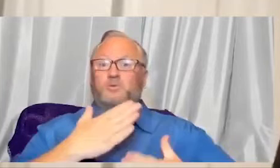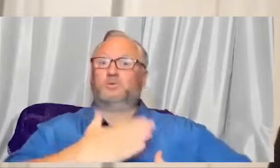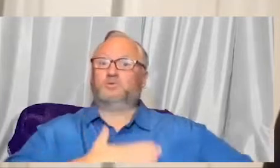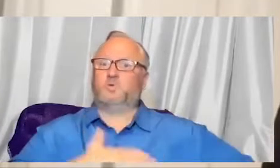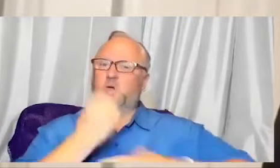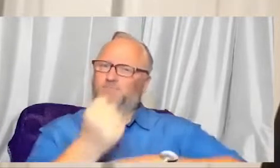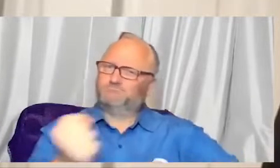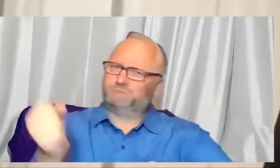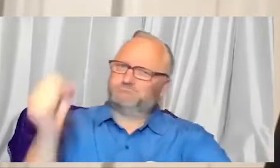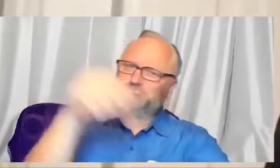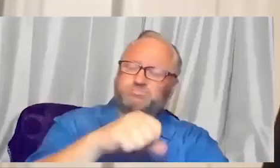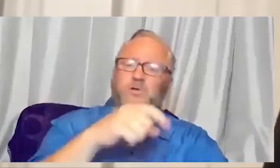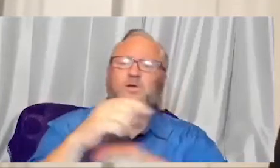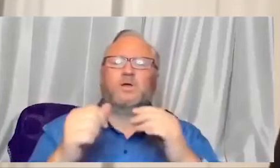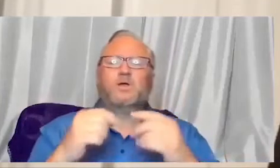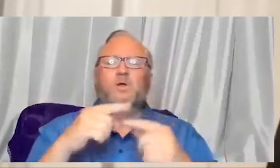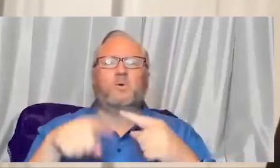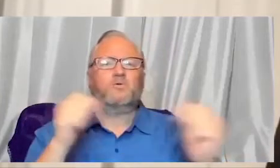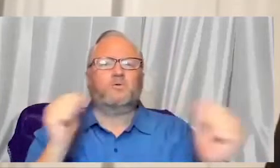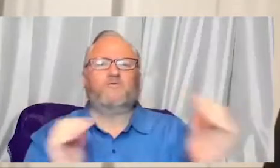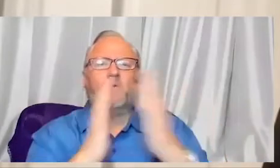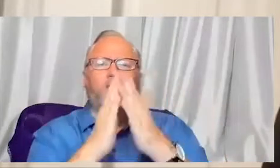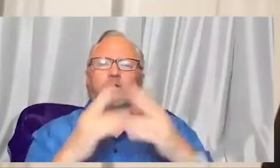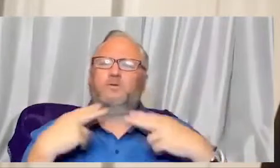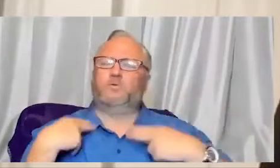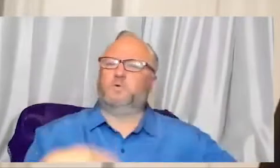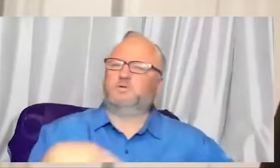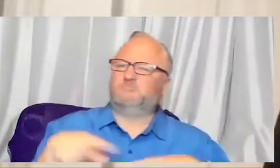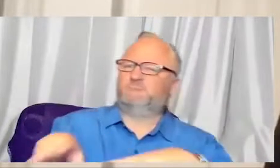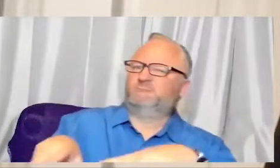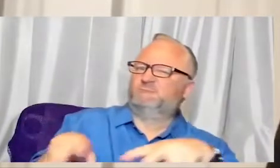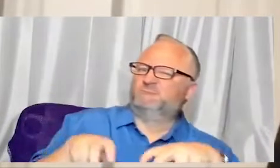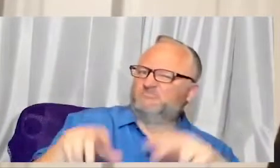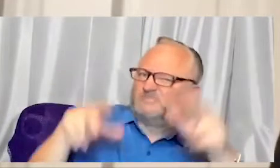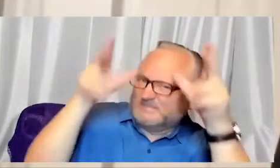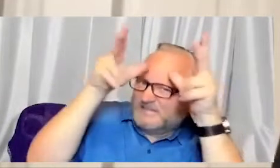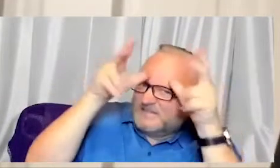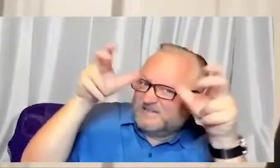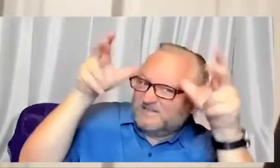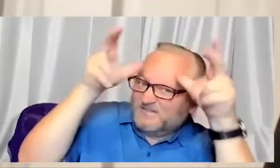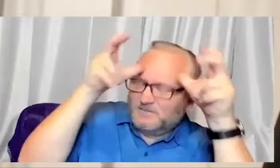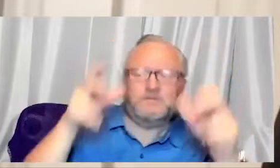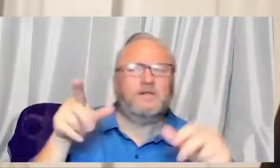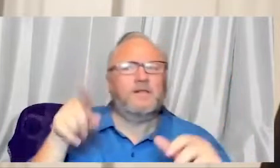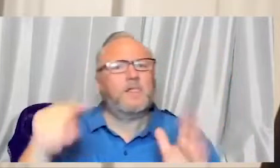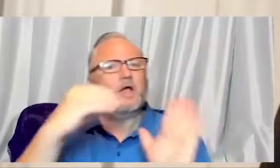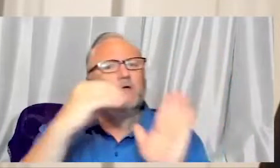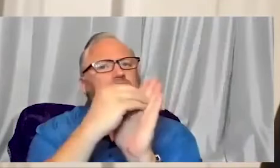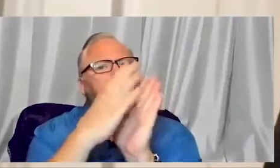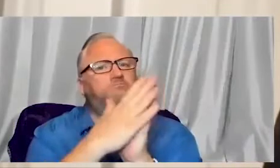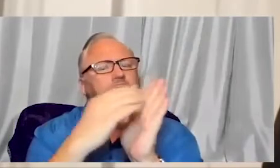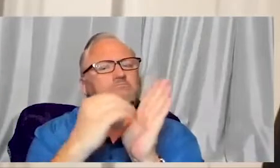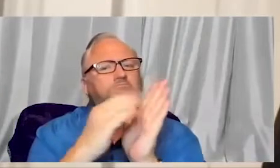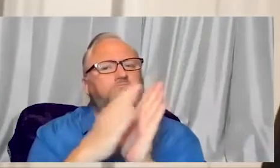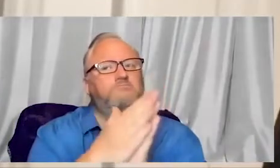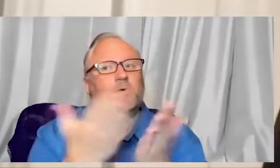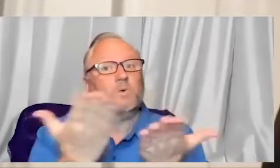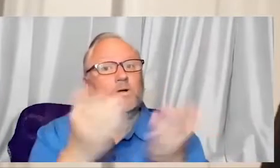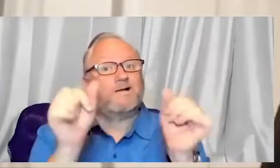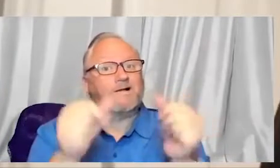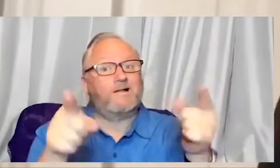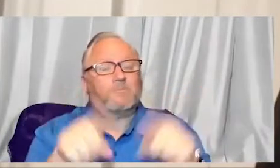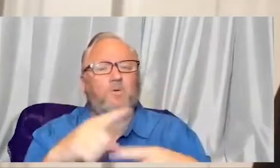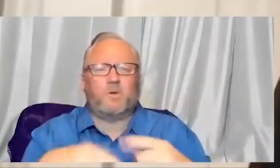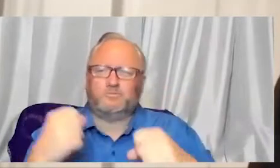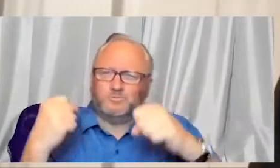human selfishness and evil. They are chronicling what is possible when mighty things converge,